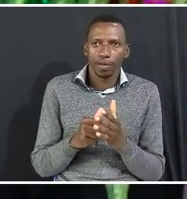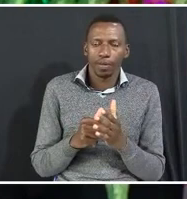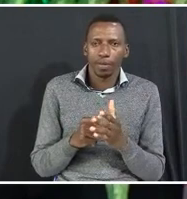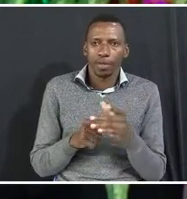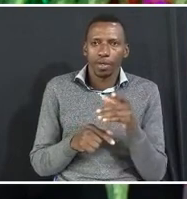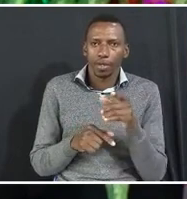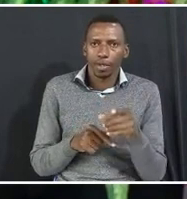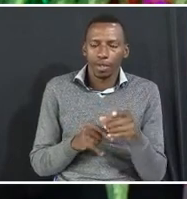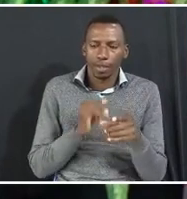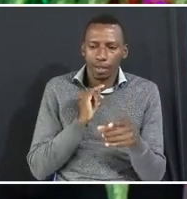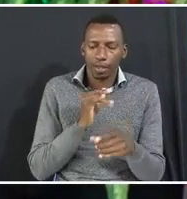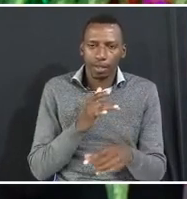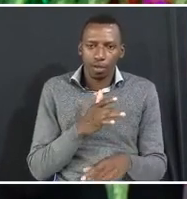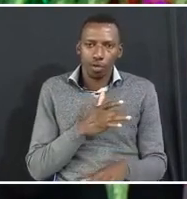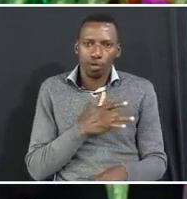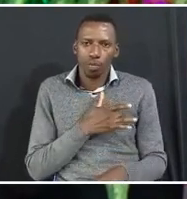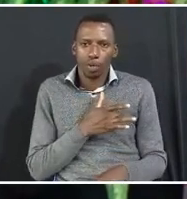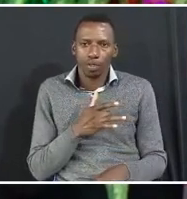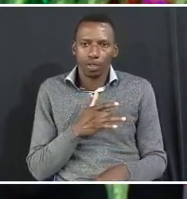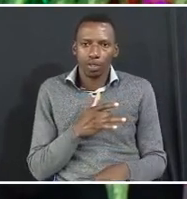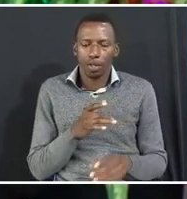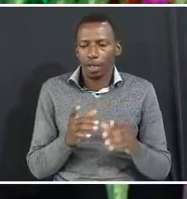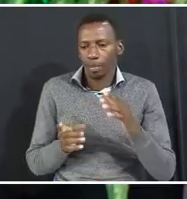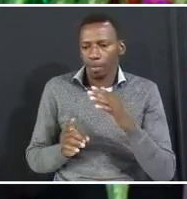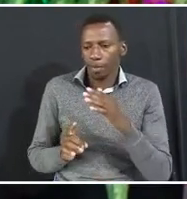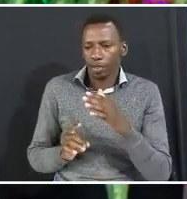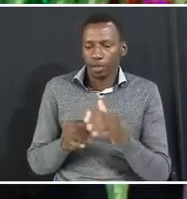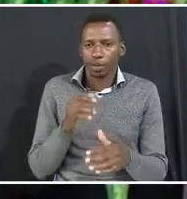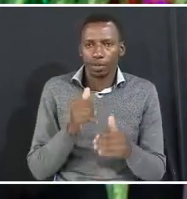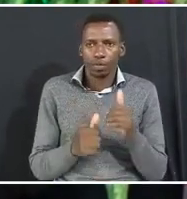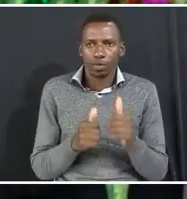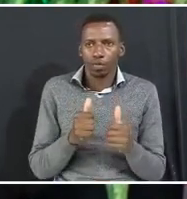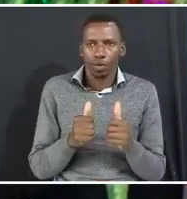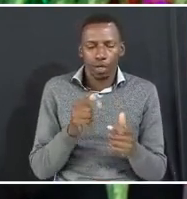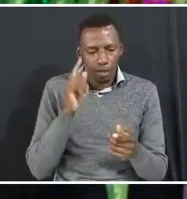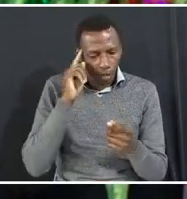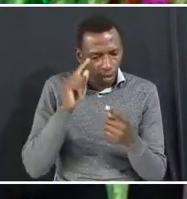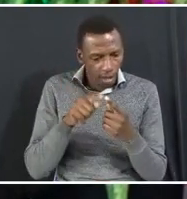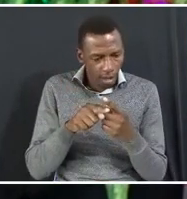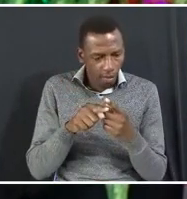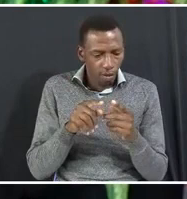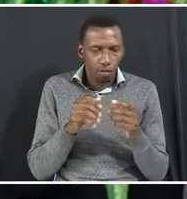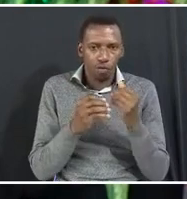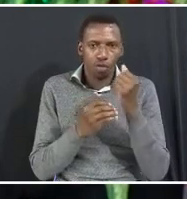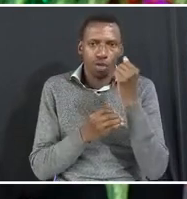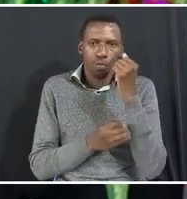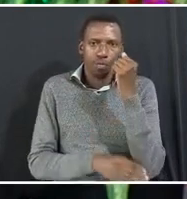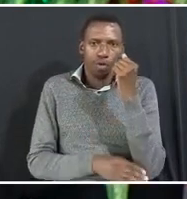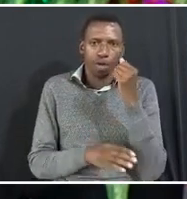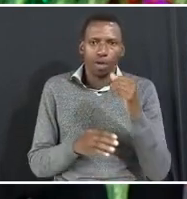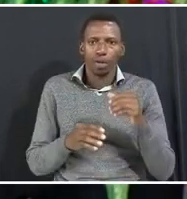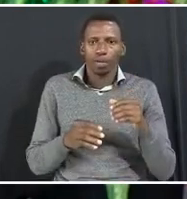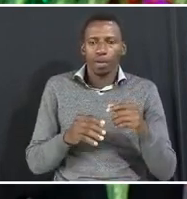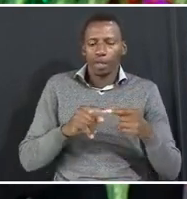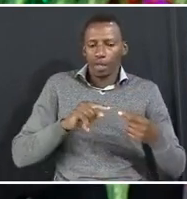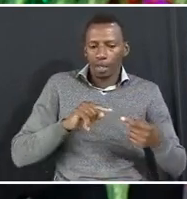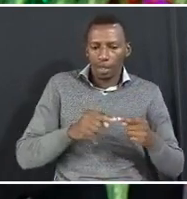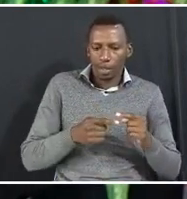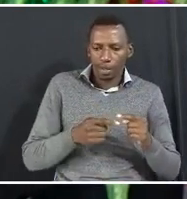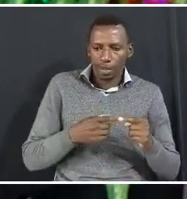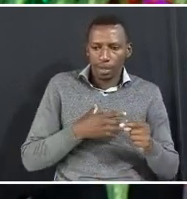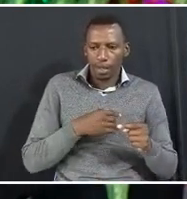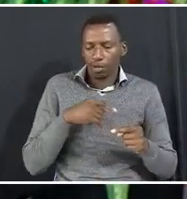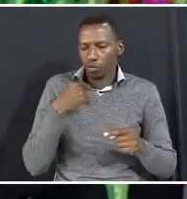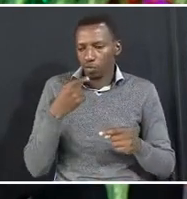it is a compassionate ministry, which is actually meant for the poor, it's meant for the hurting, and it's meant for the